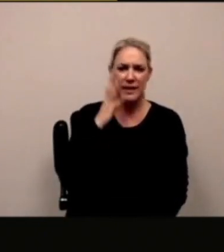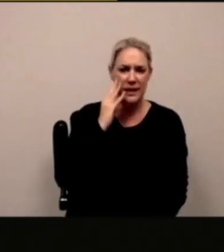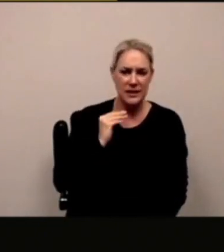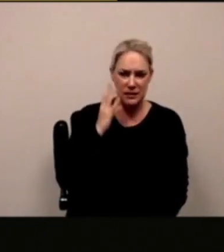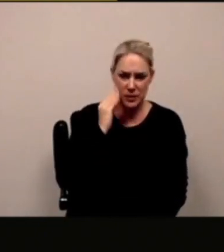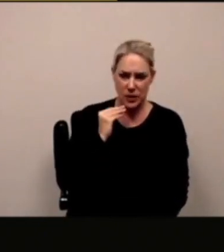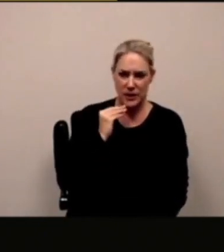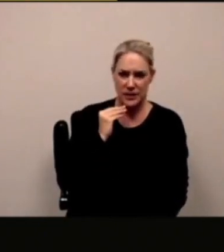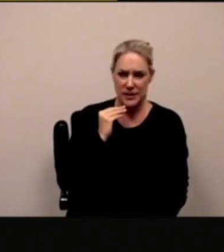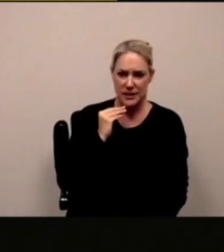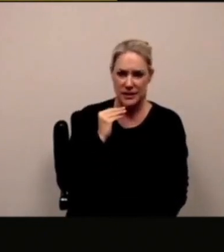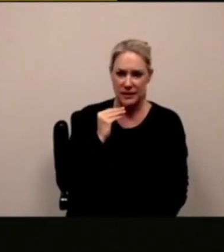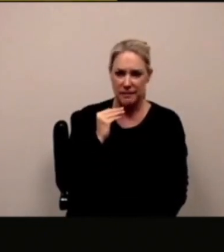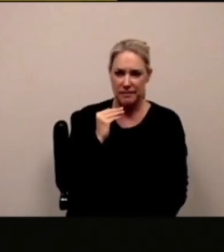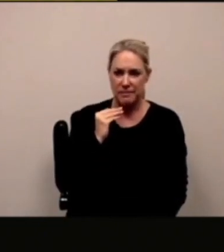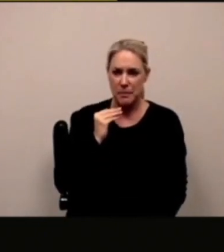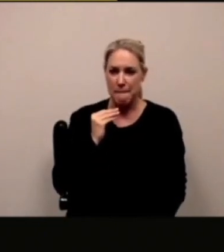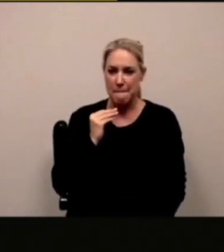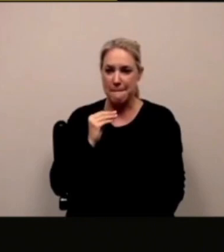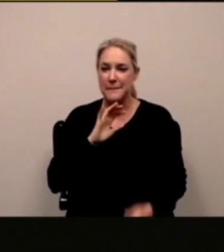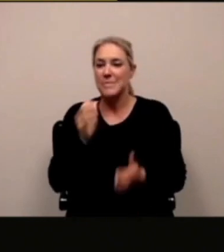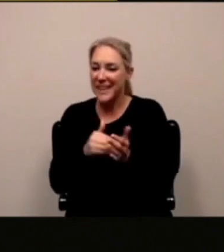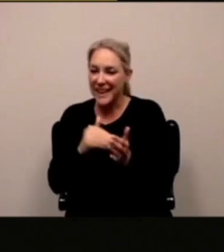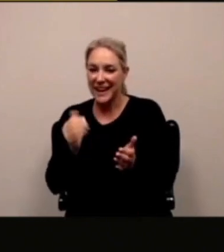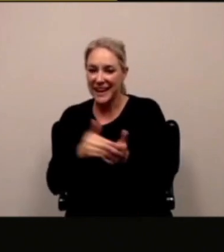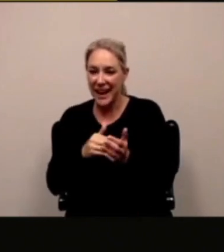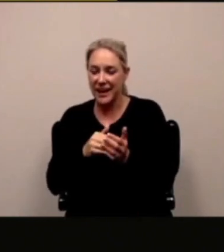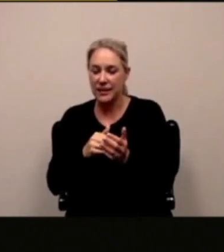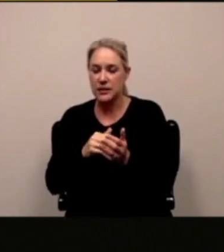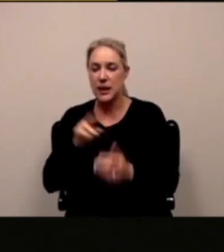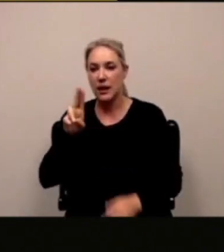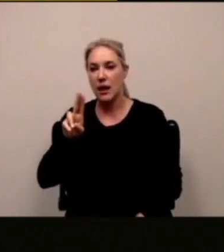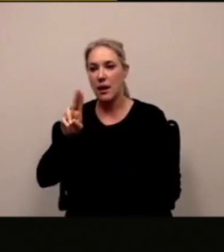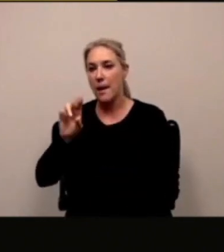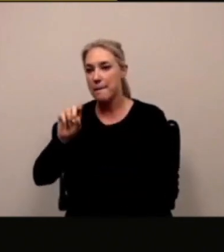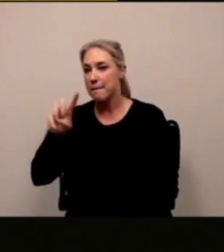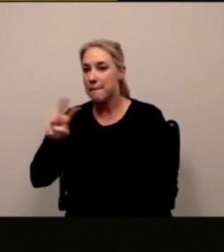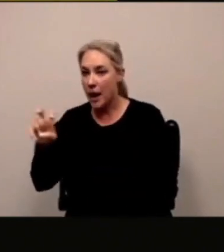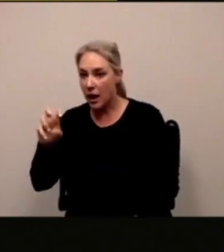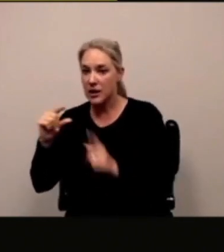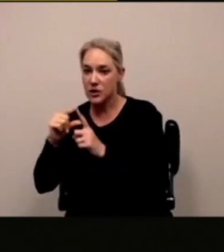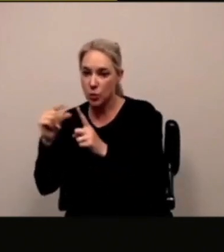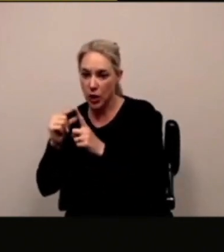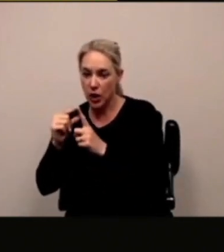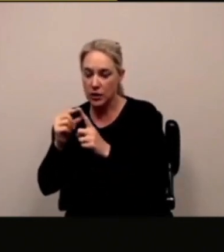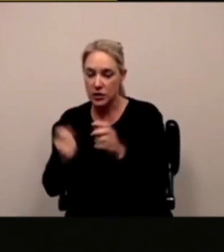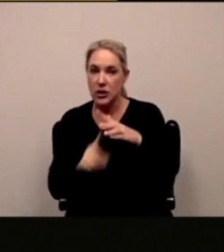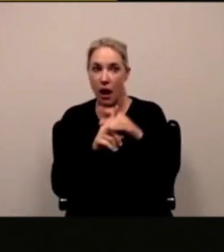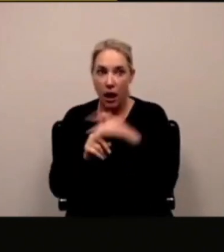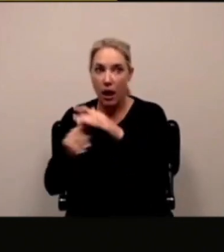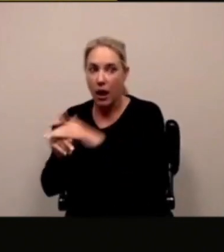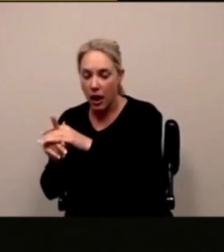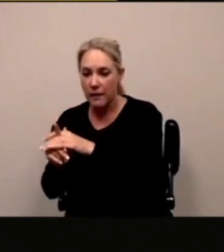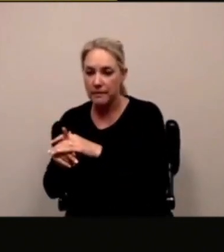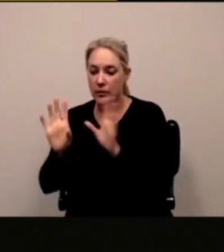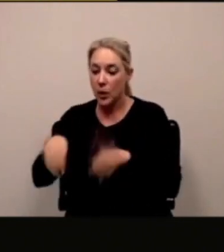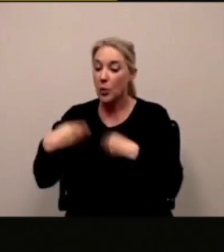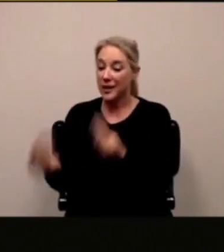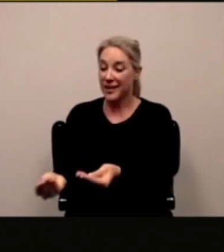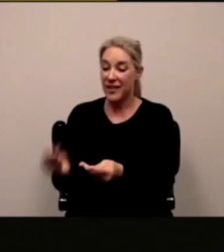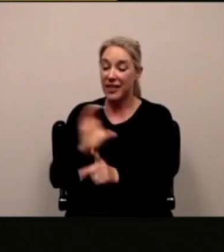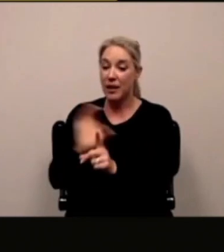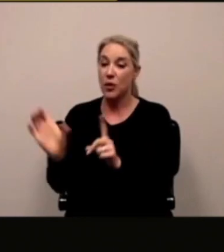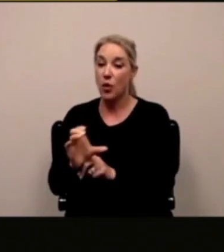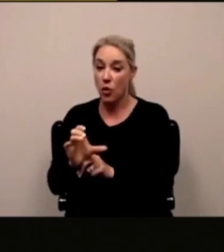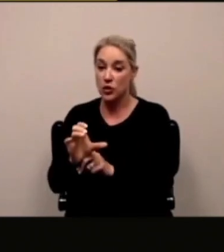and again, as I'm such not I can just buzzwords keep coming to my head. It's so making sure, so while we're giving them the cultural